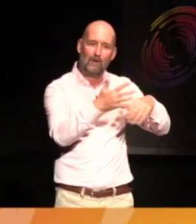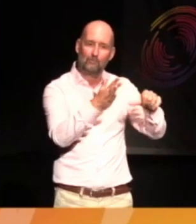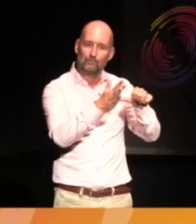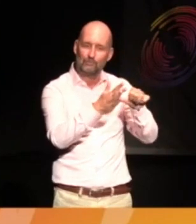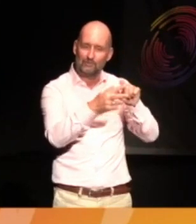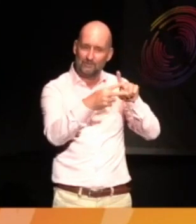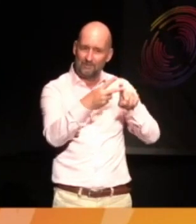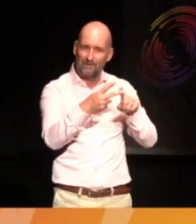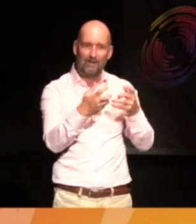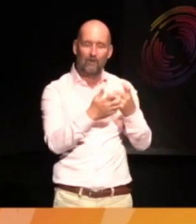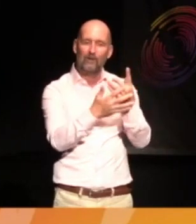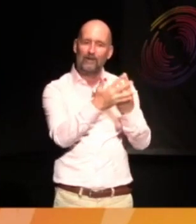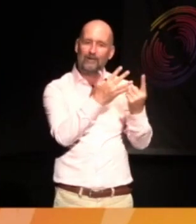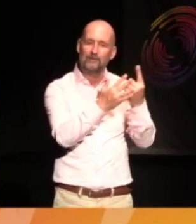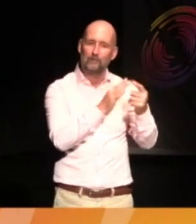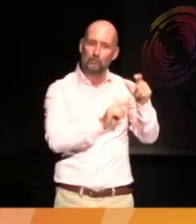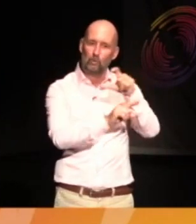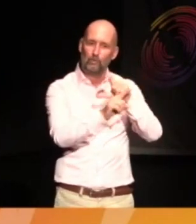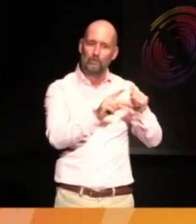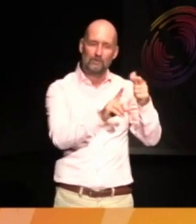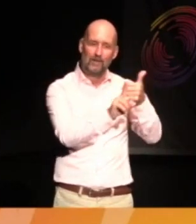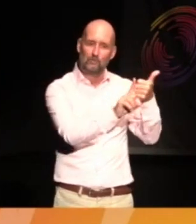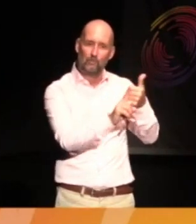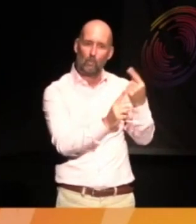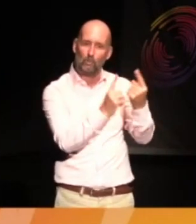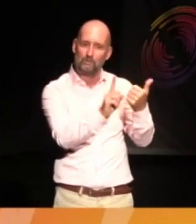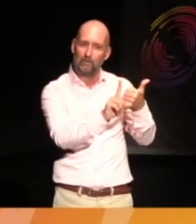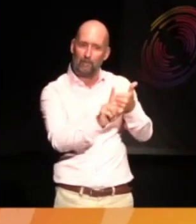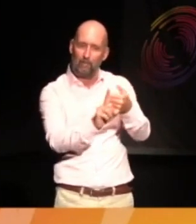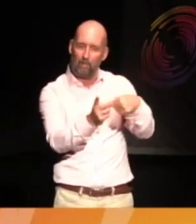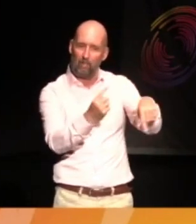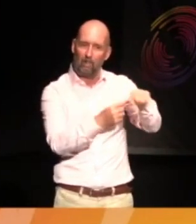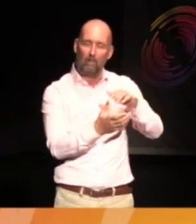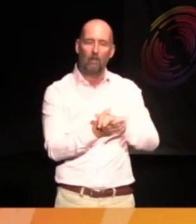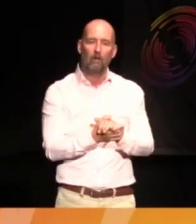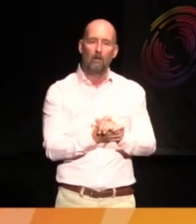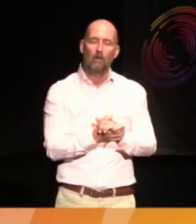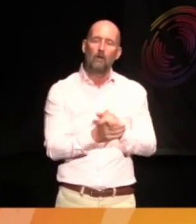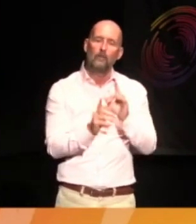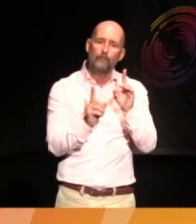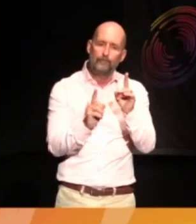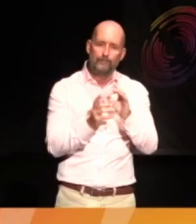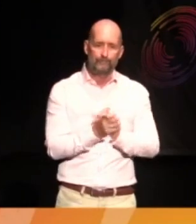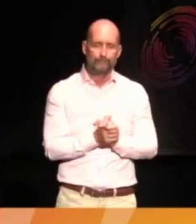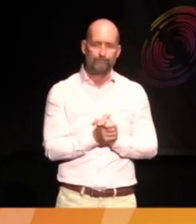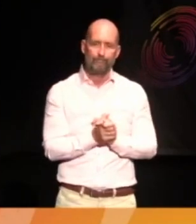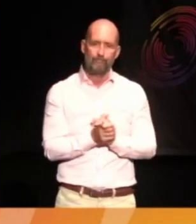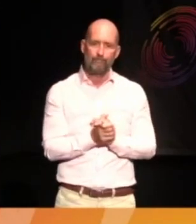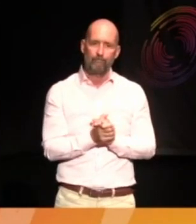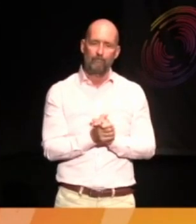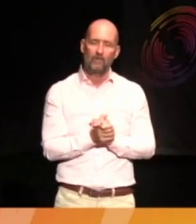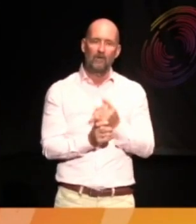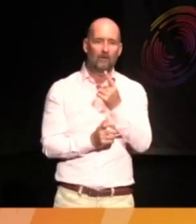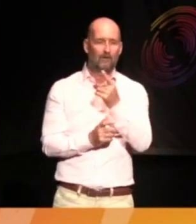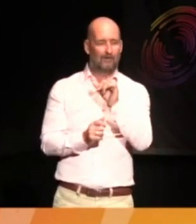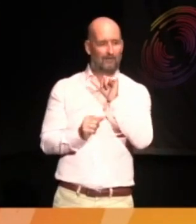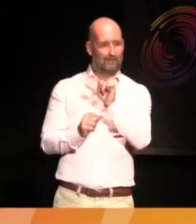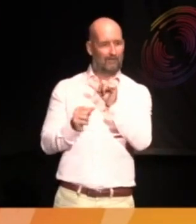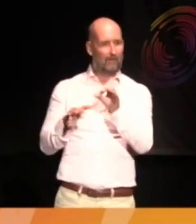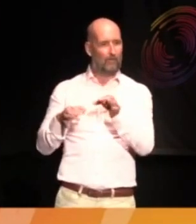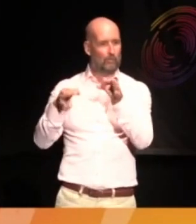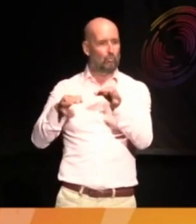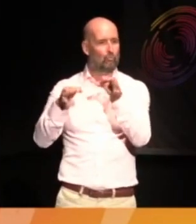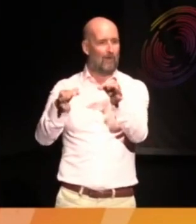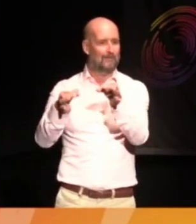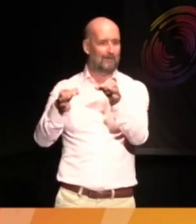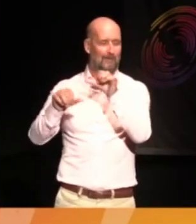how individuals and communities can come together to support people. What do you say to, the bureaucratic processes and the